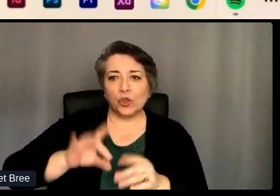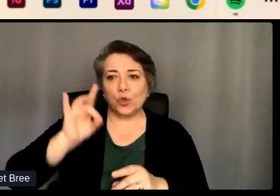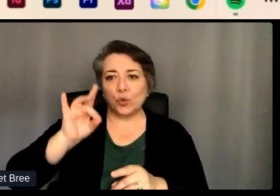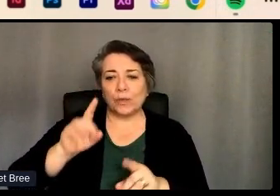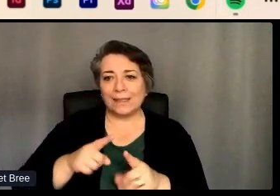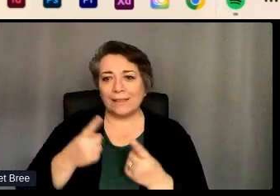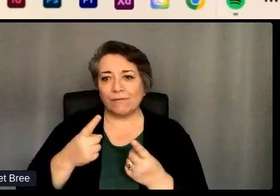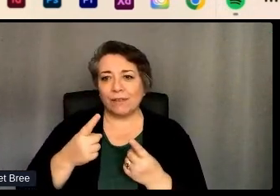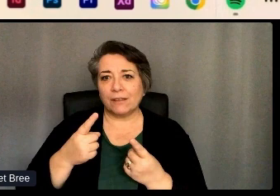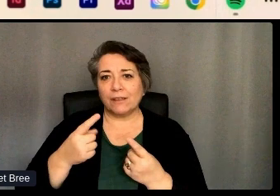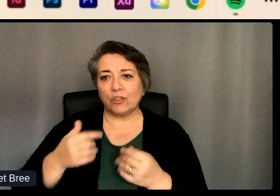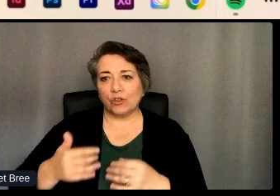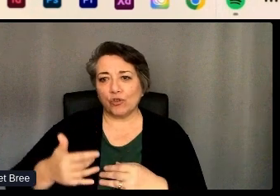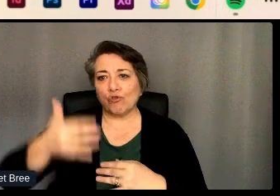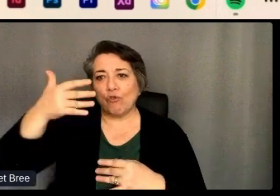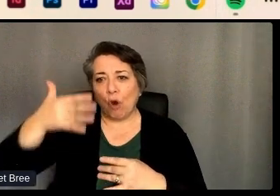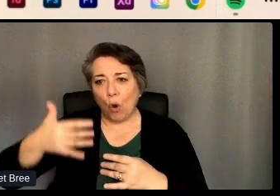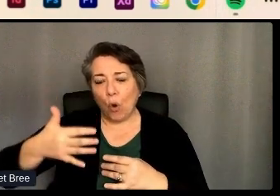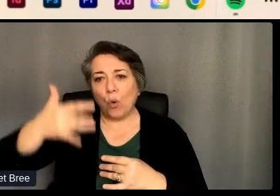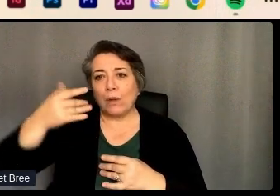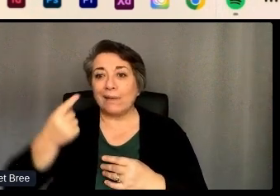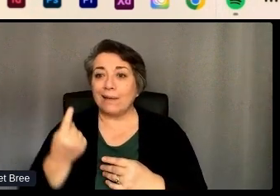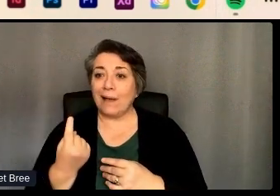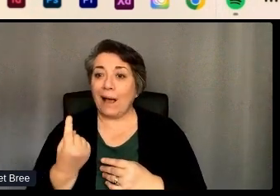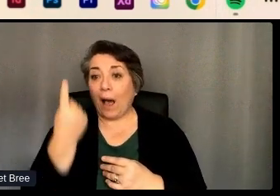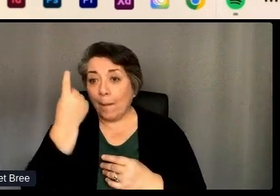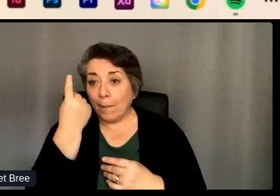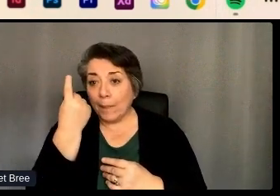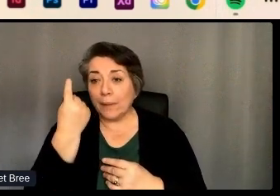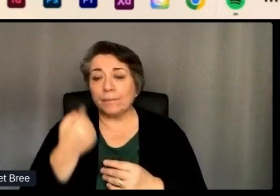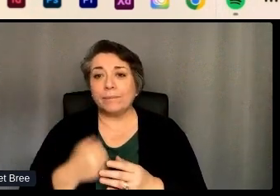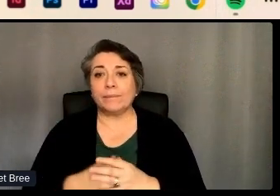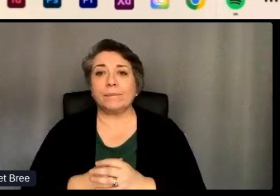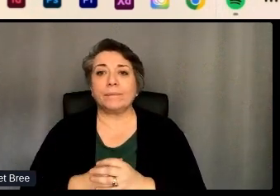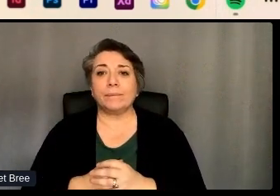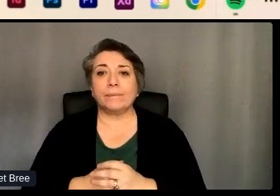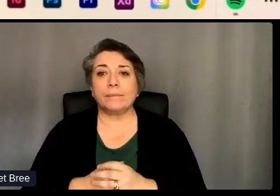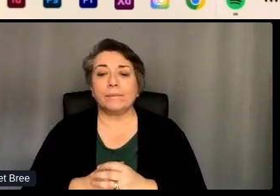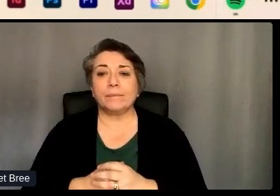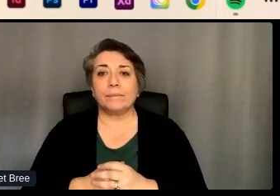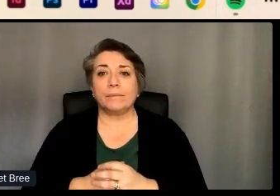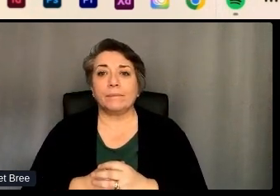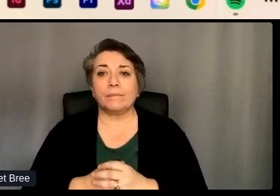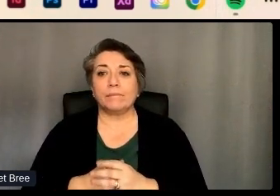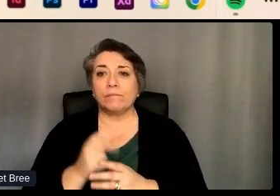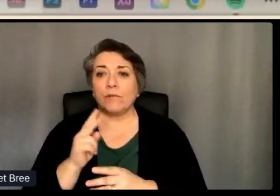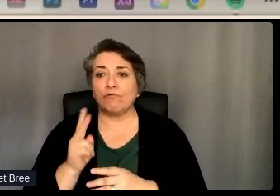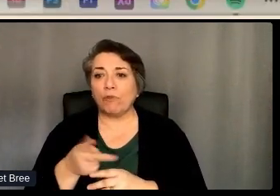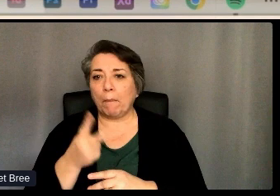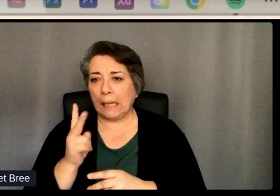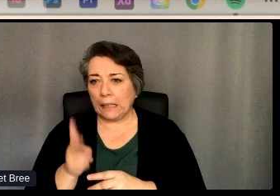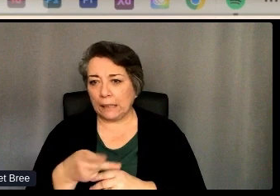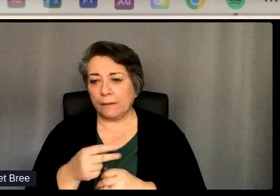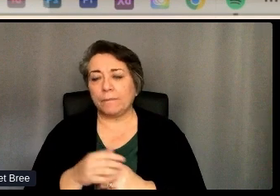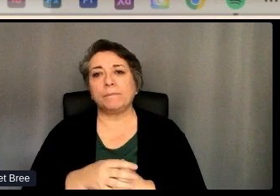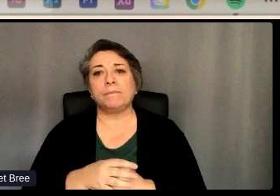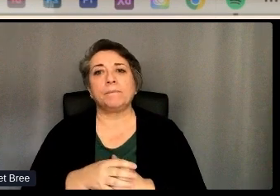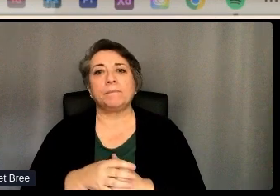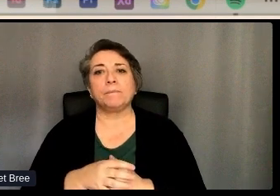So set it as a scroll wheel. Up is already fine. Select repeat as well.